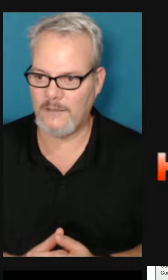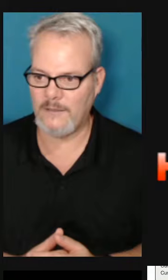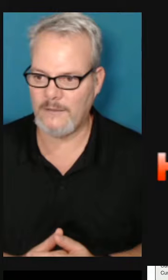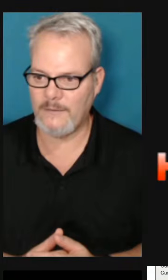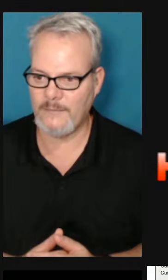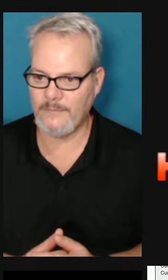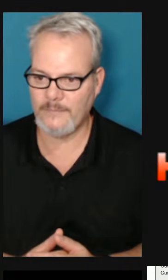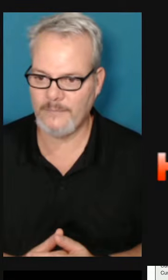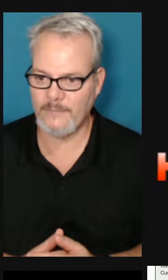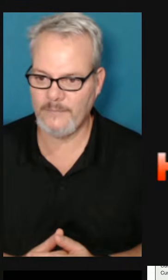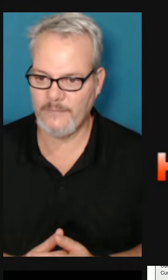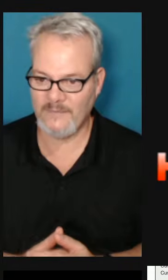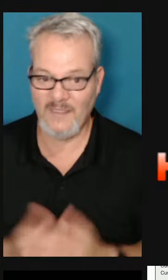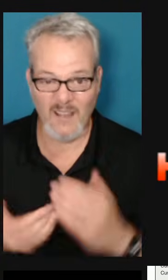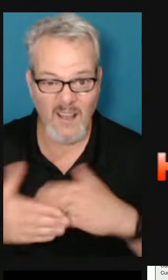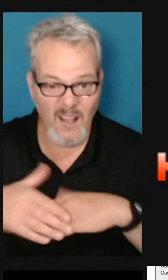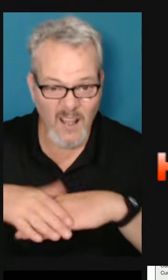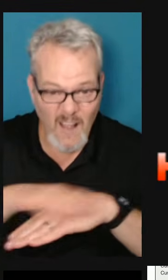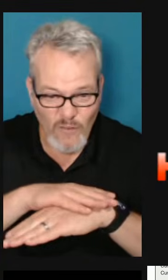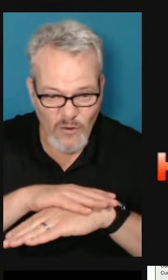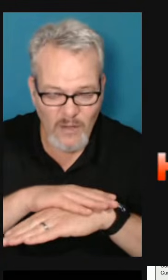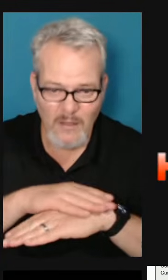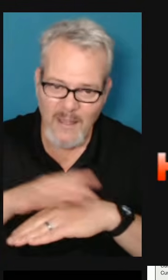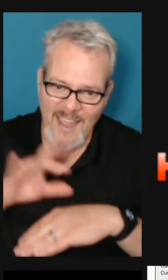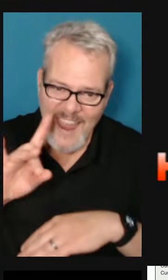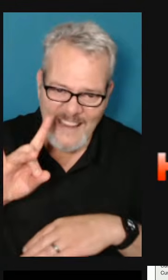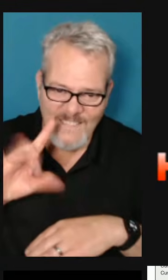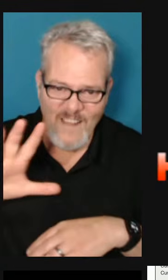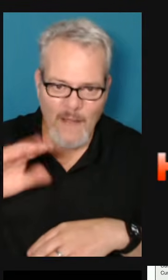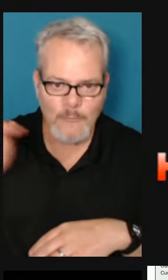and covering much more of the crater floor as well.